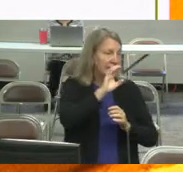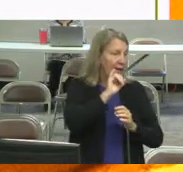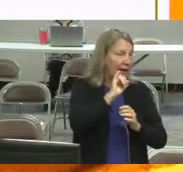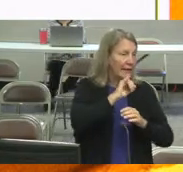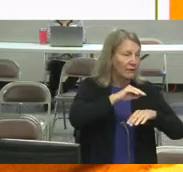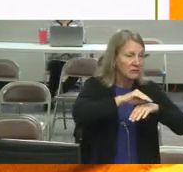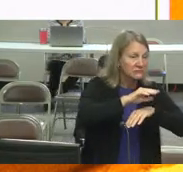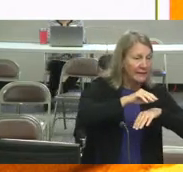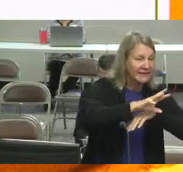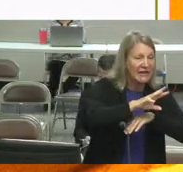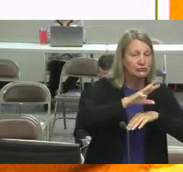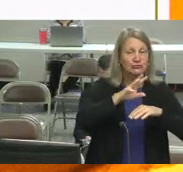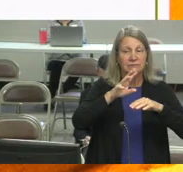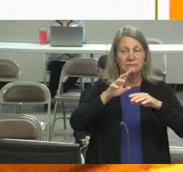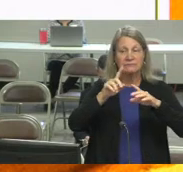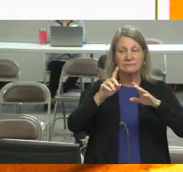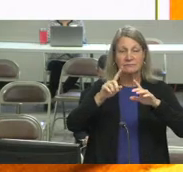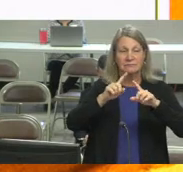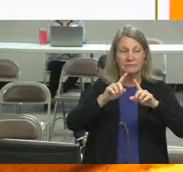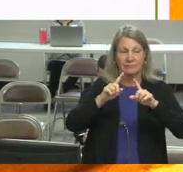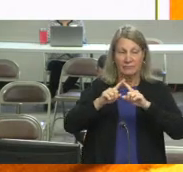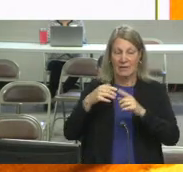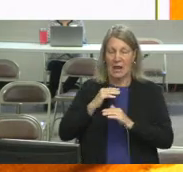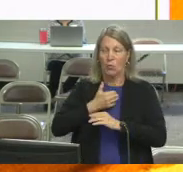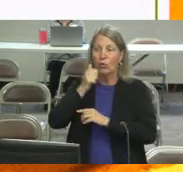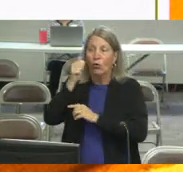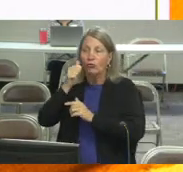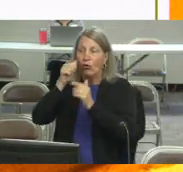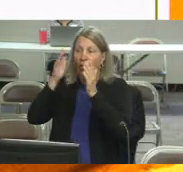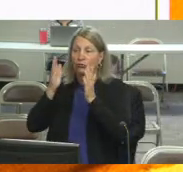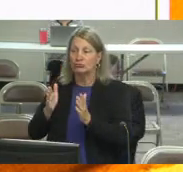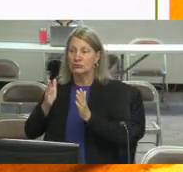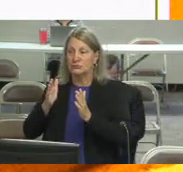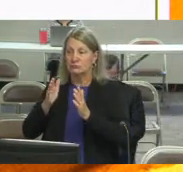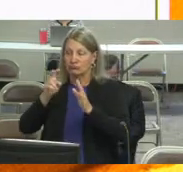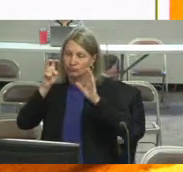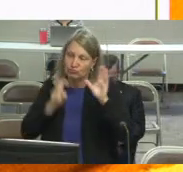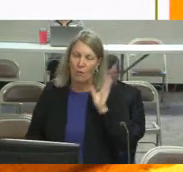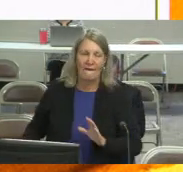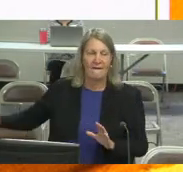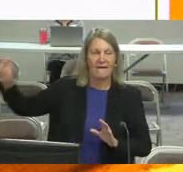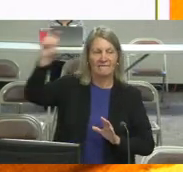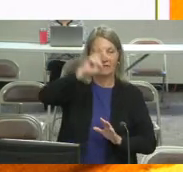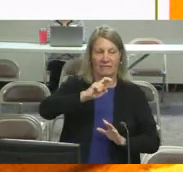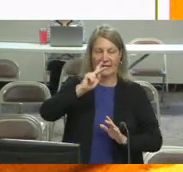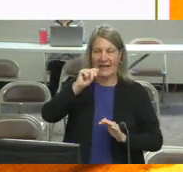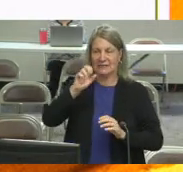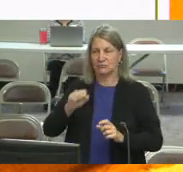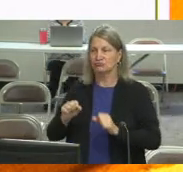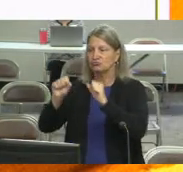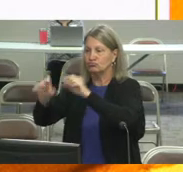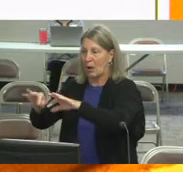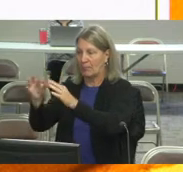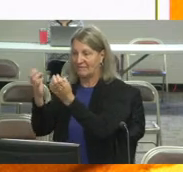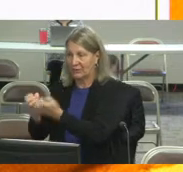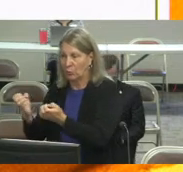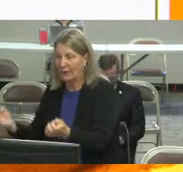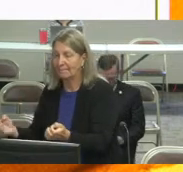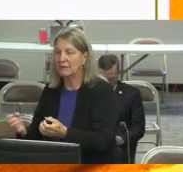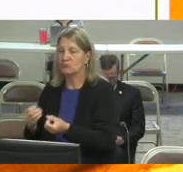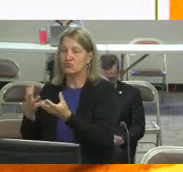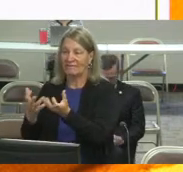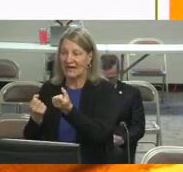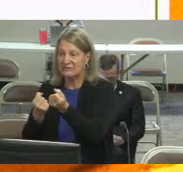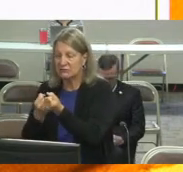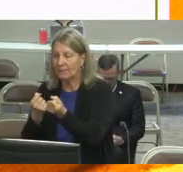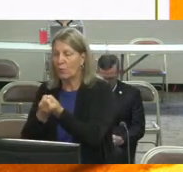hearing aids hearing aid repair cochlear implant consultations our audiologist travels throughout the